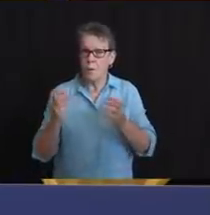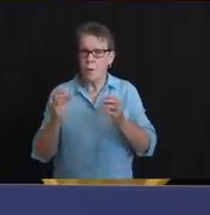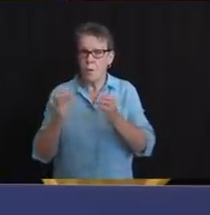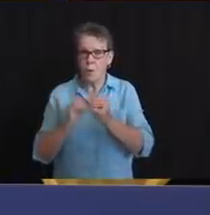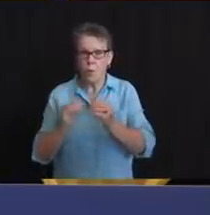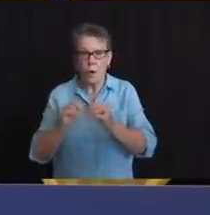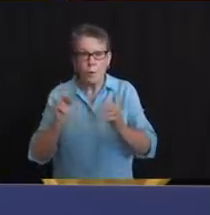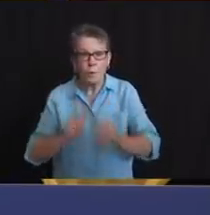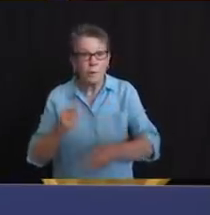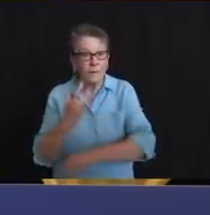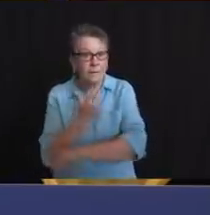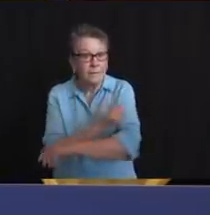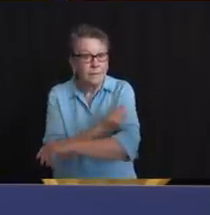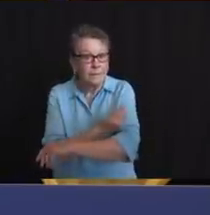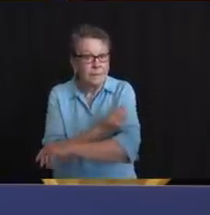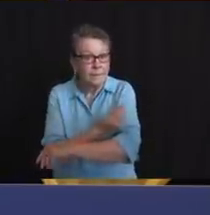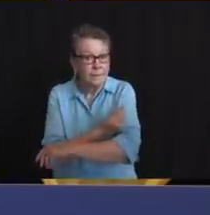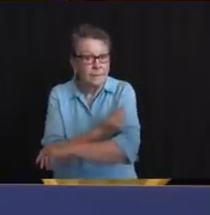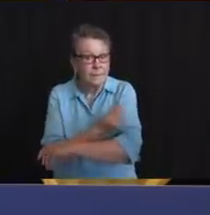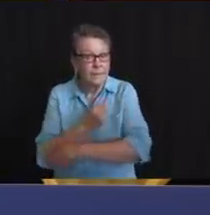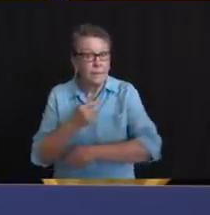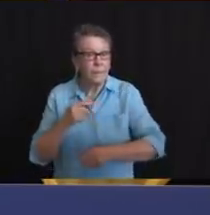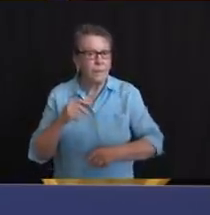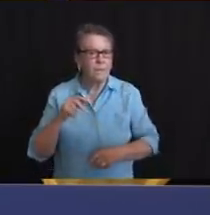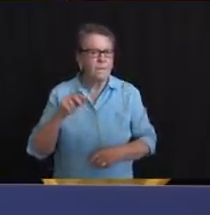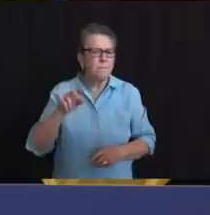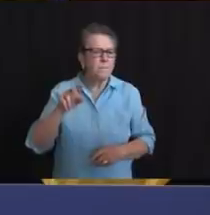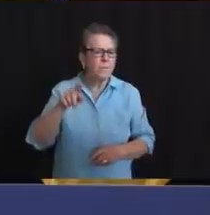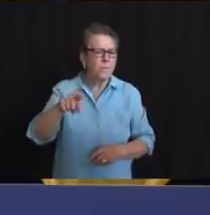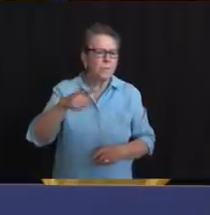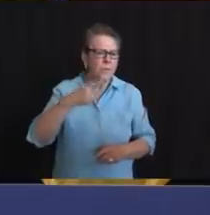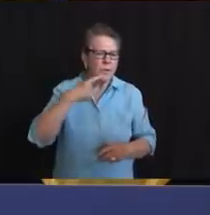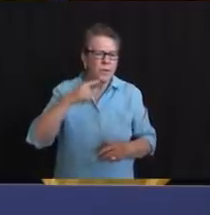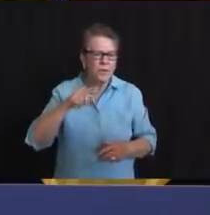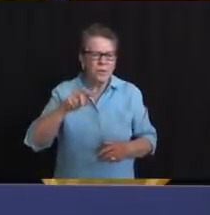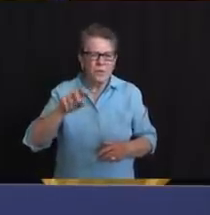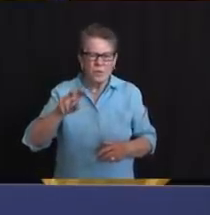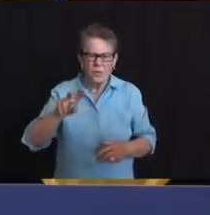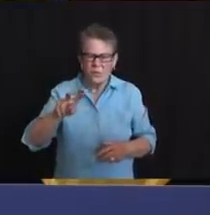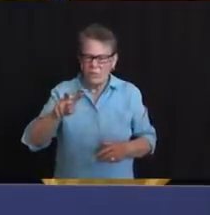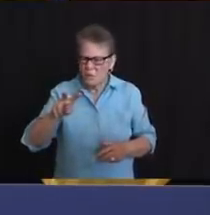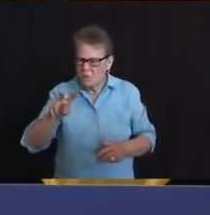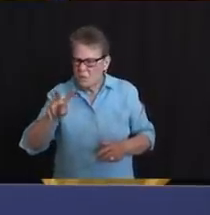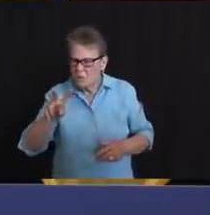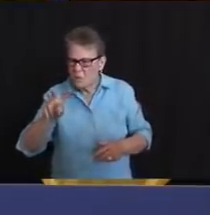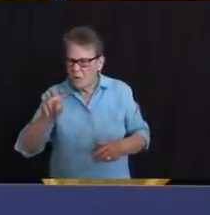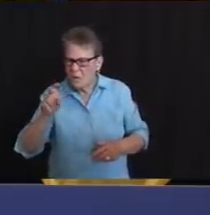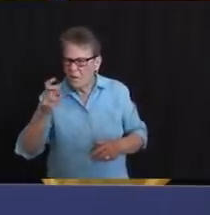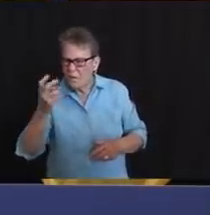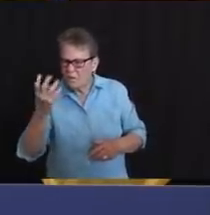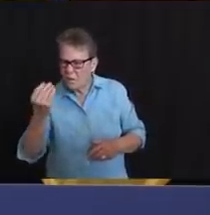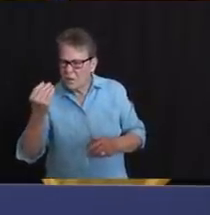213,911 people have become fully vaccinated between last Monday and today. What number out of that